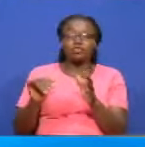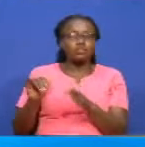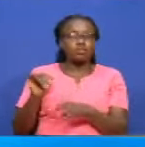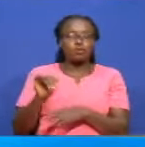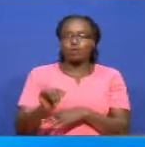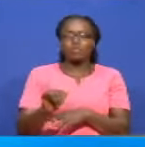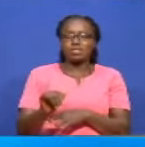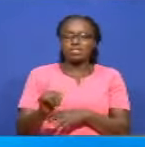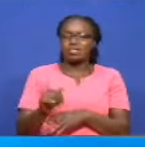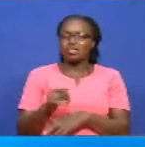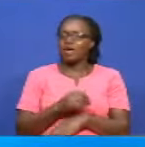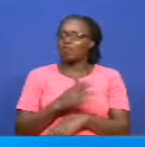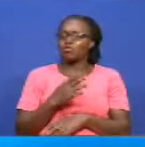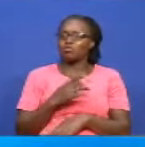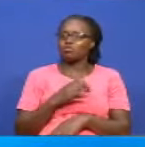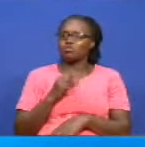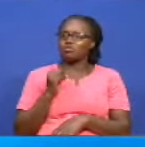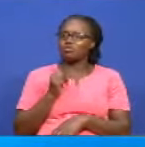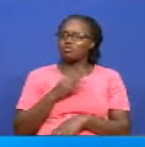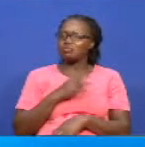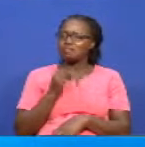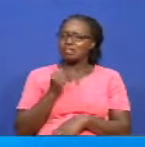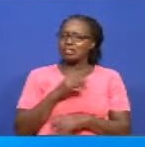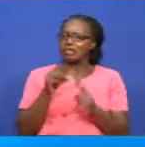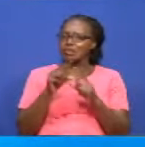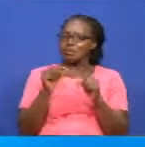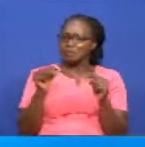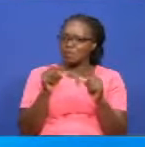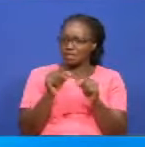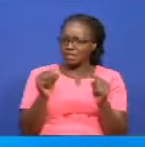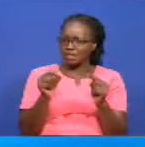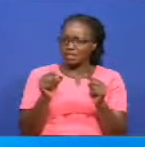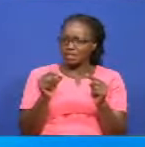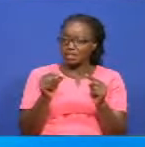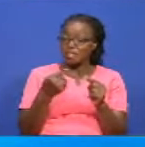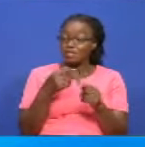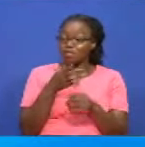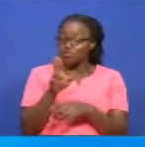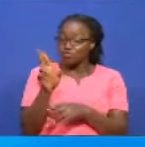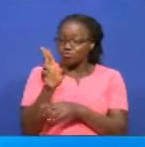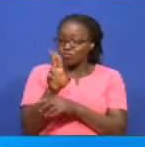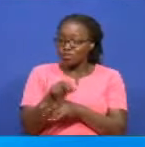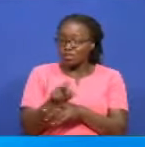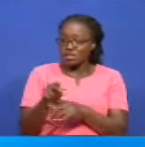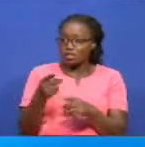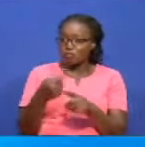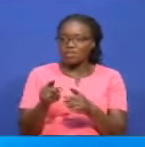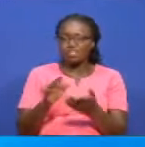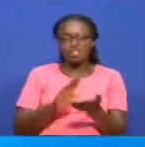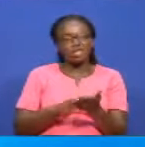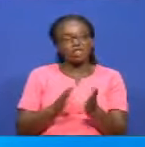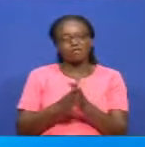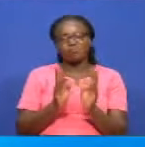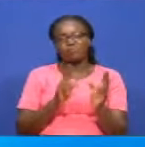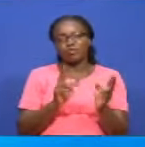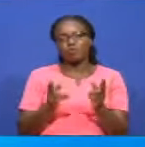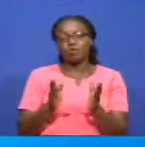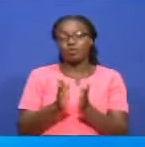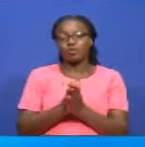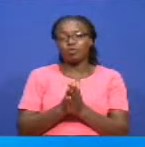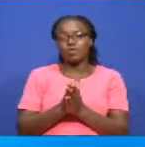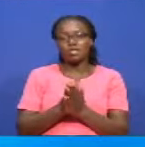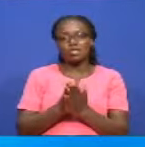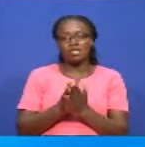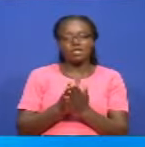a dreaded word. Despite the inconveniences of seclusion, it has, however, become synonymous with a scourge, more